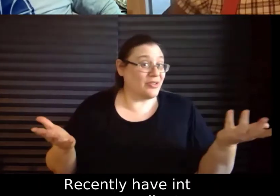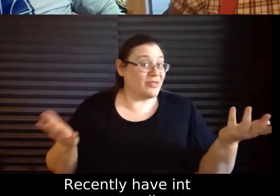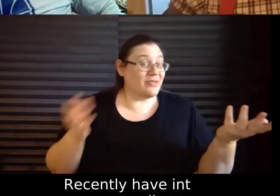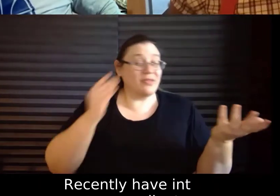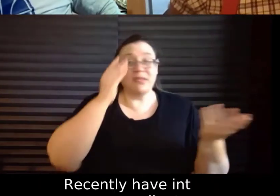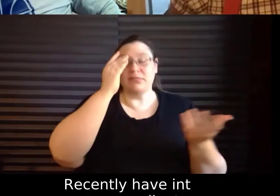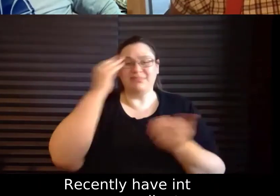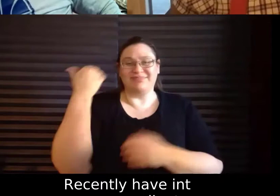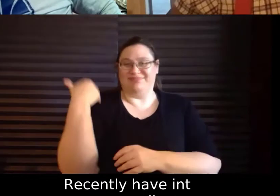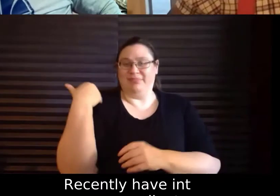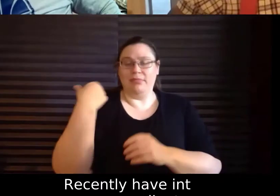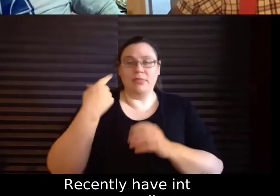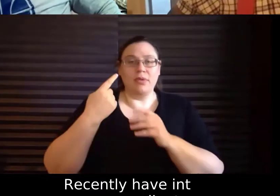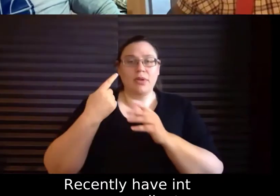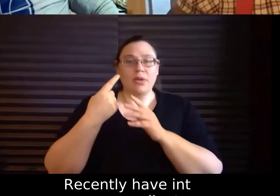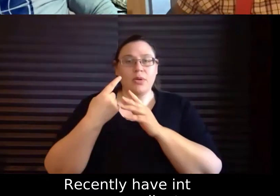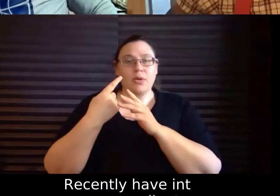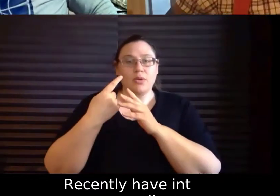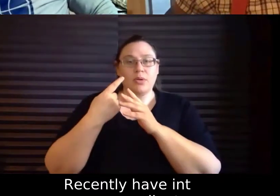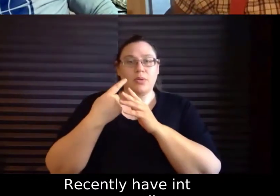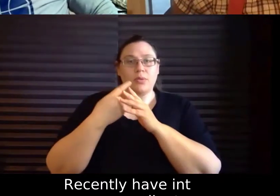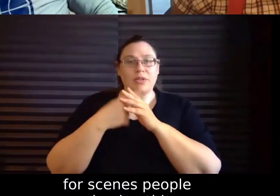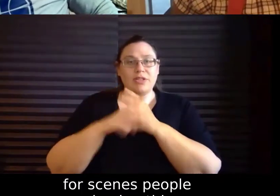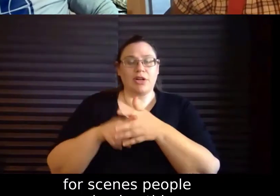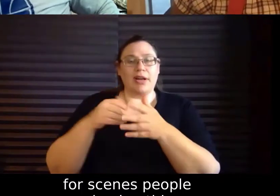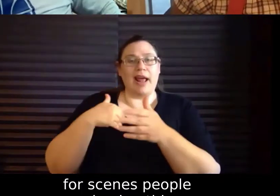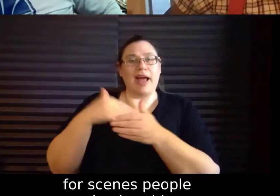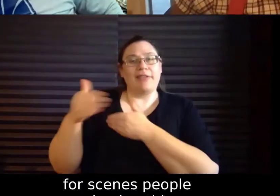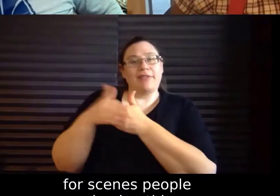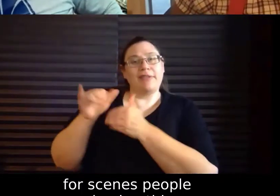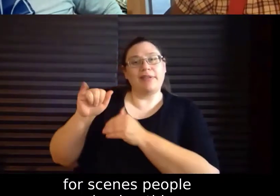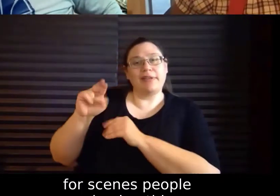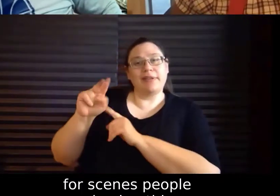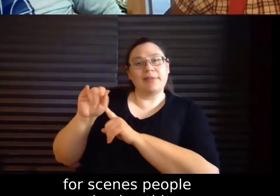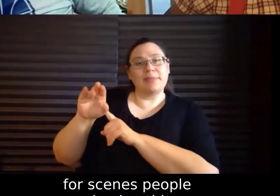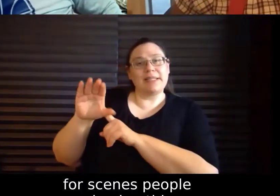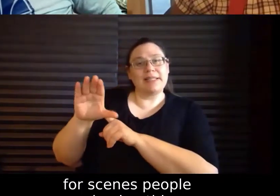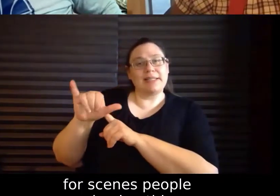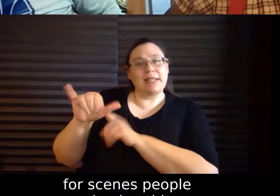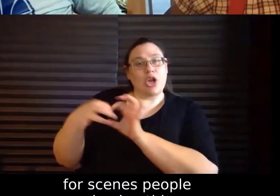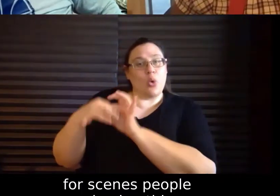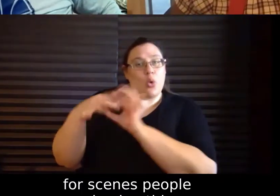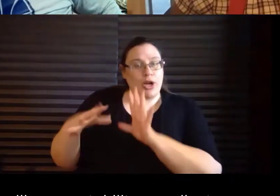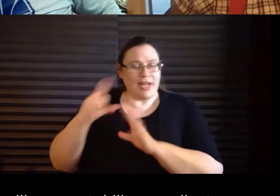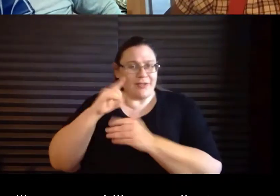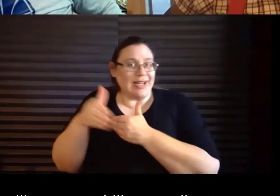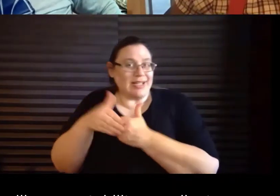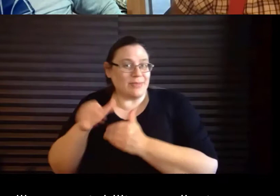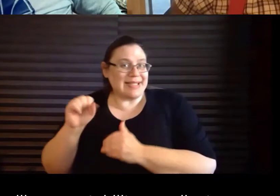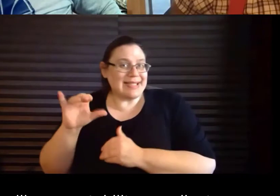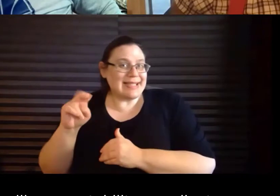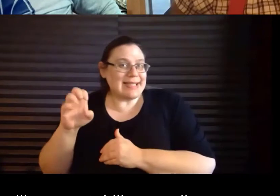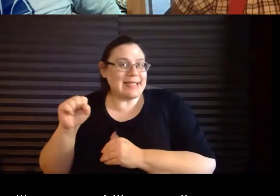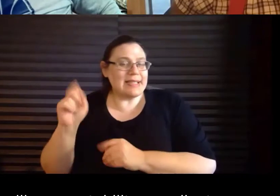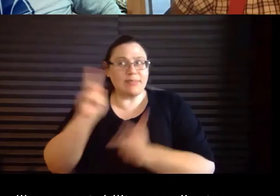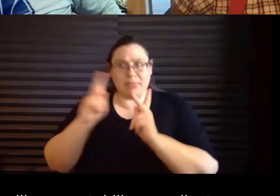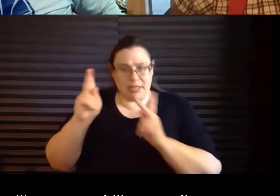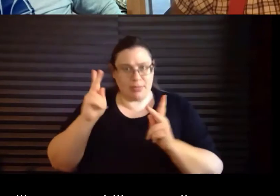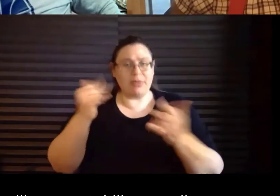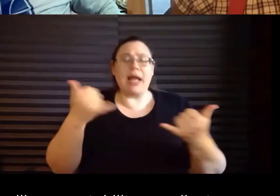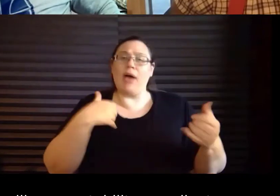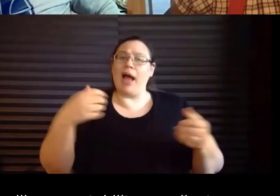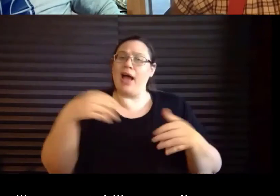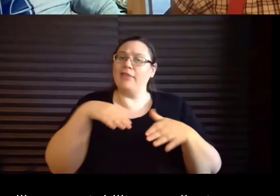Recently we started having intimacy coordinators for intimate scenes. People are doing things like having accessibility